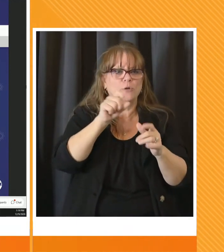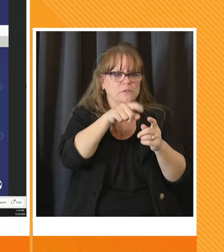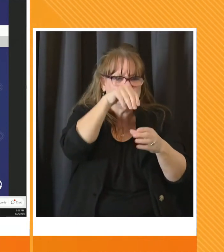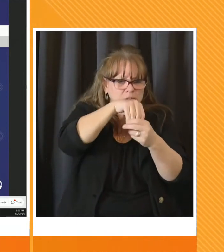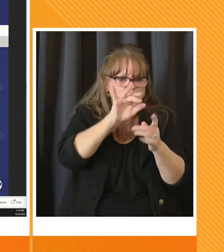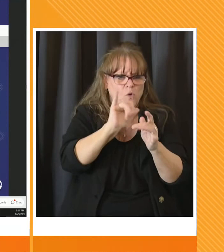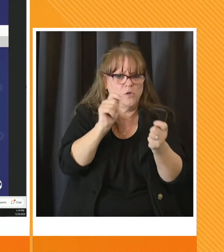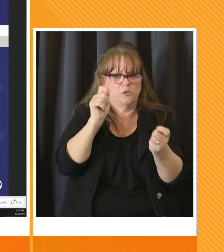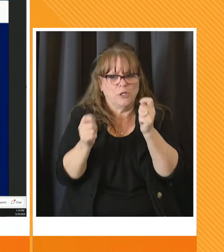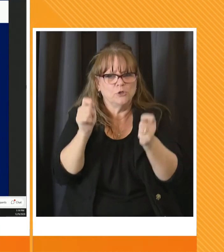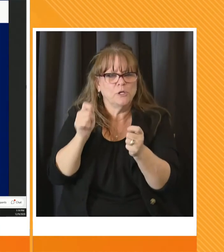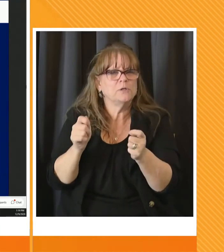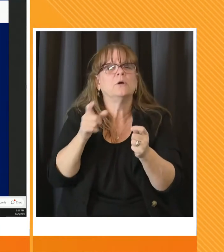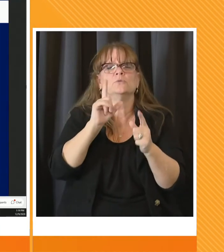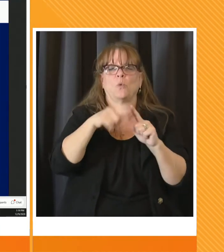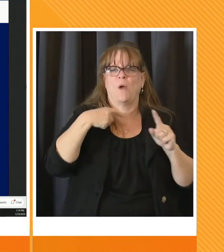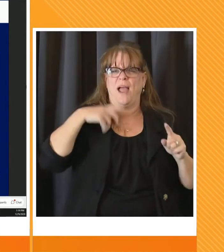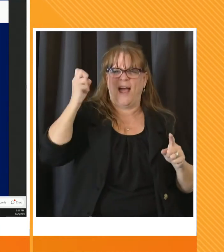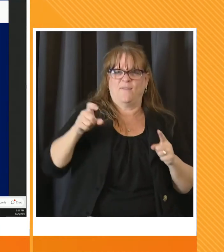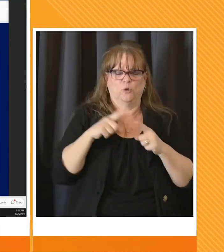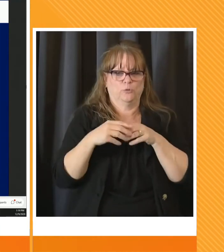state. Next slide.